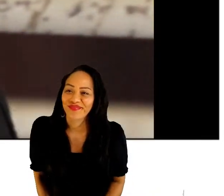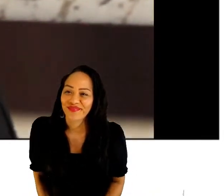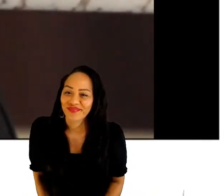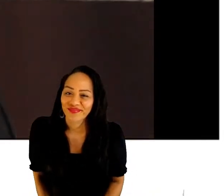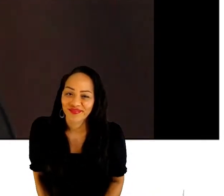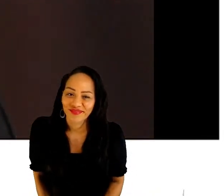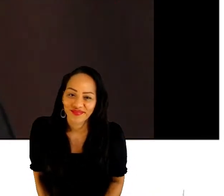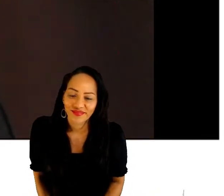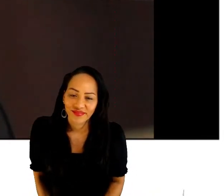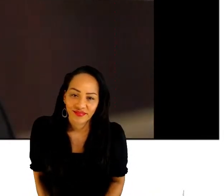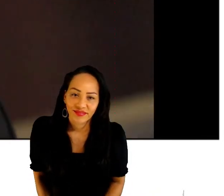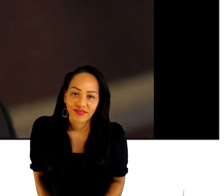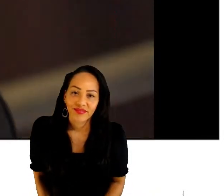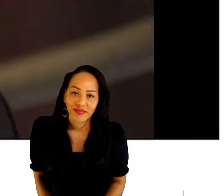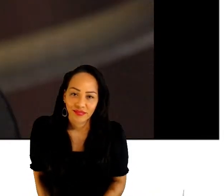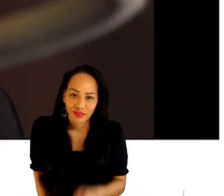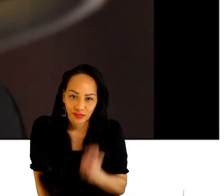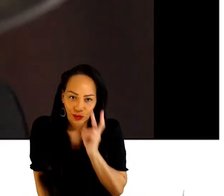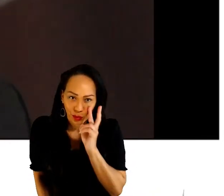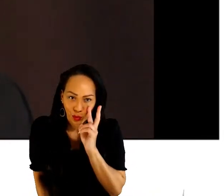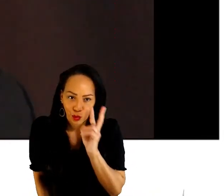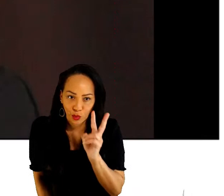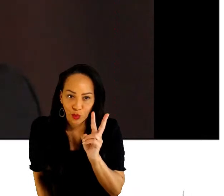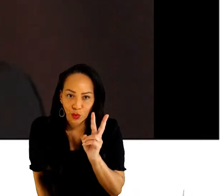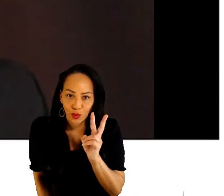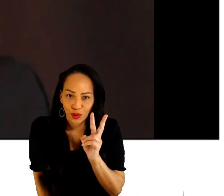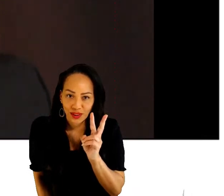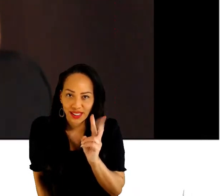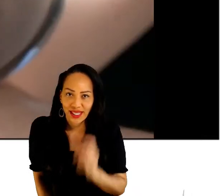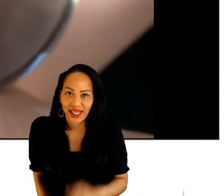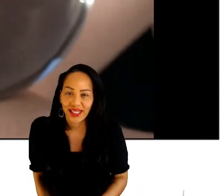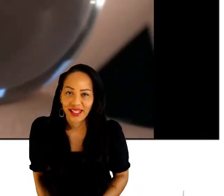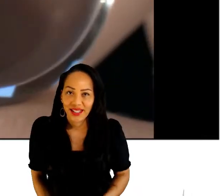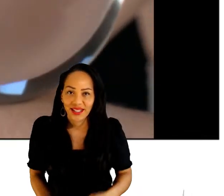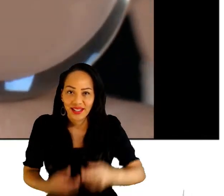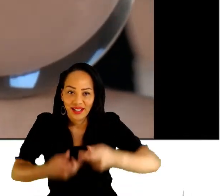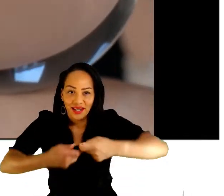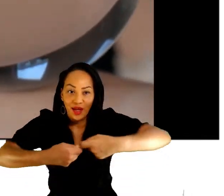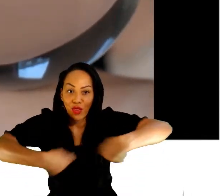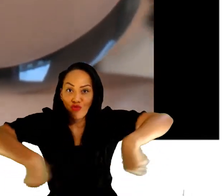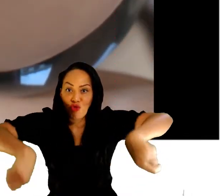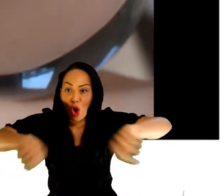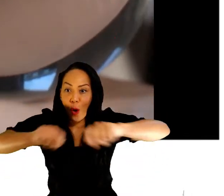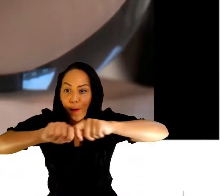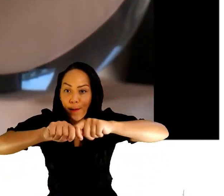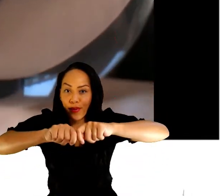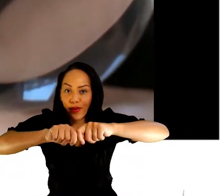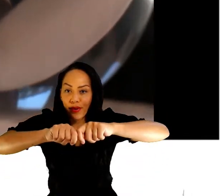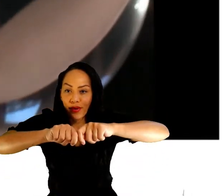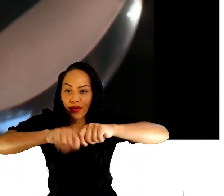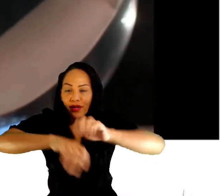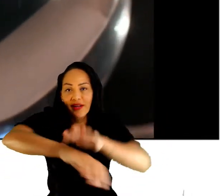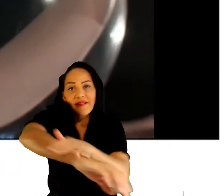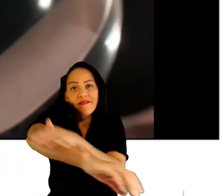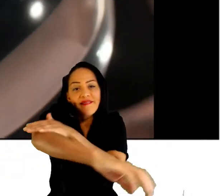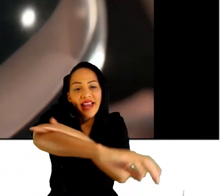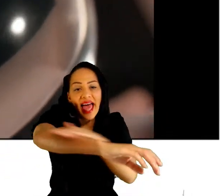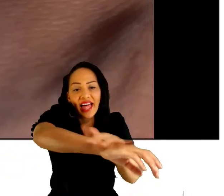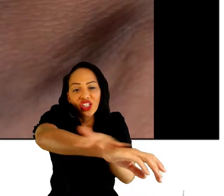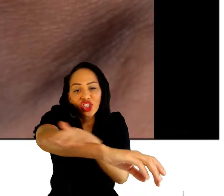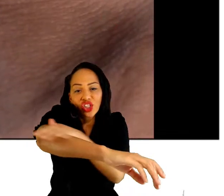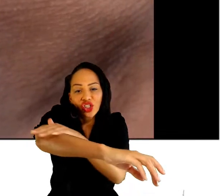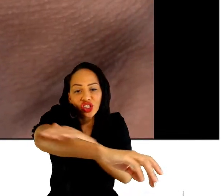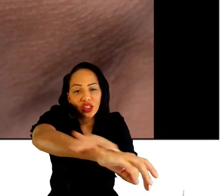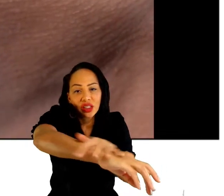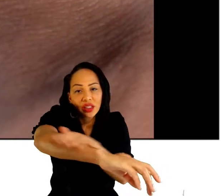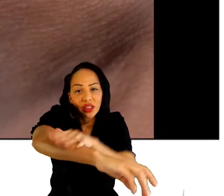rope leaves her, or the way the flesh moves, or the hula hoop, or the weight of the ball on the